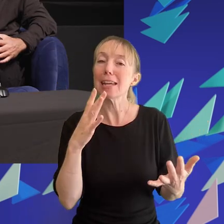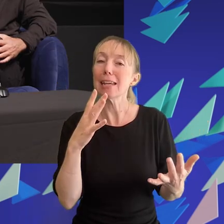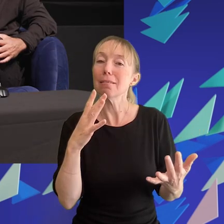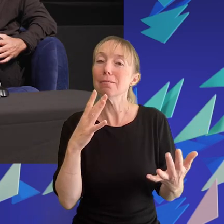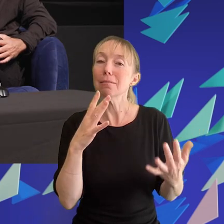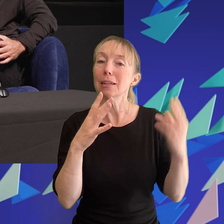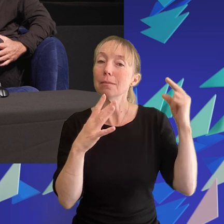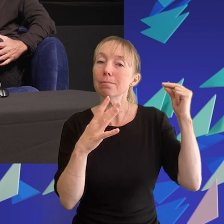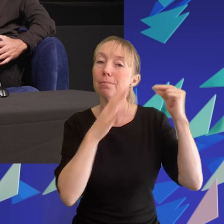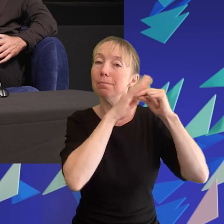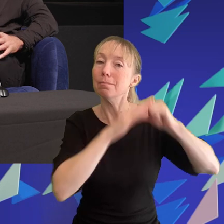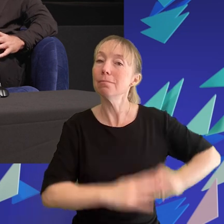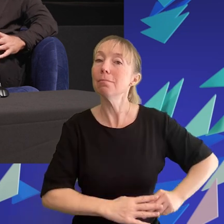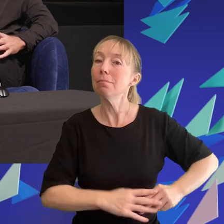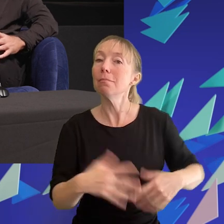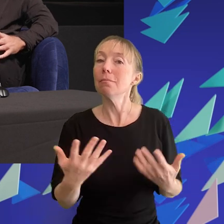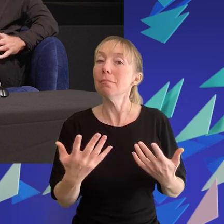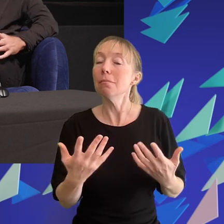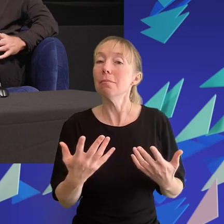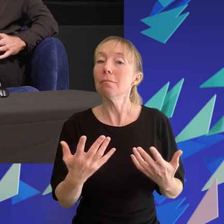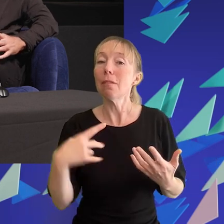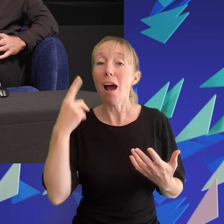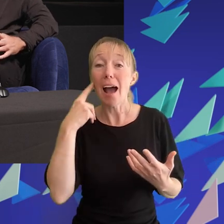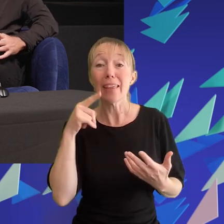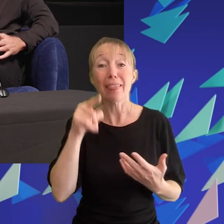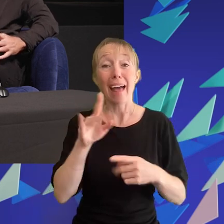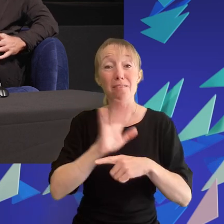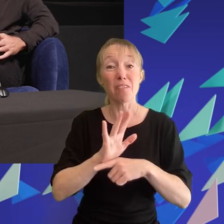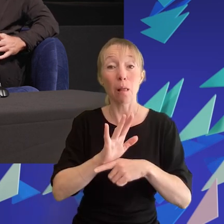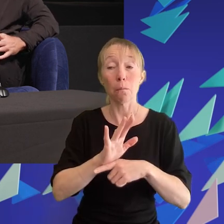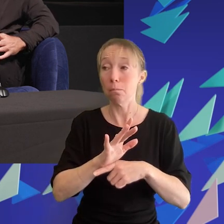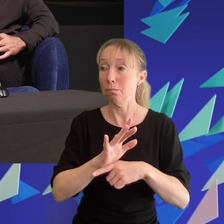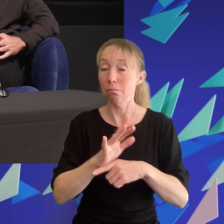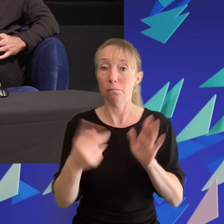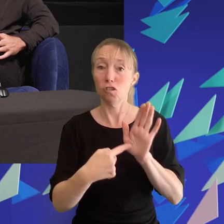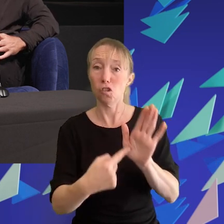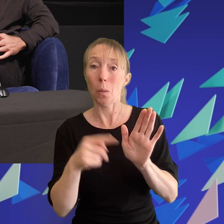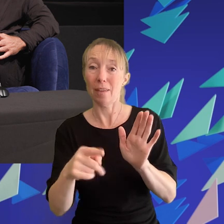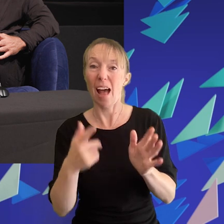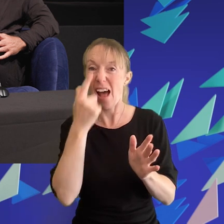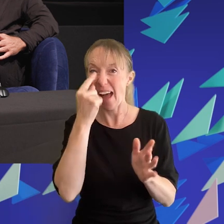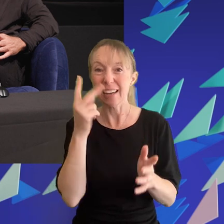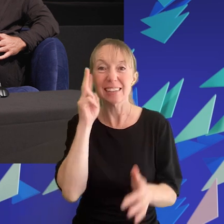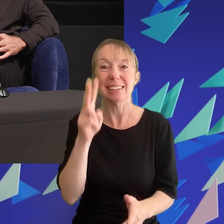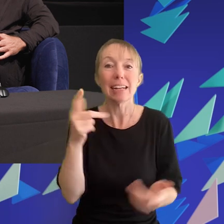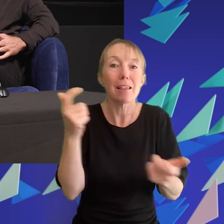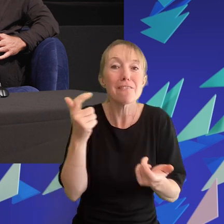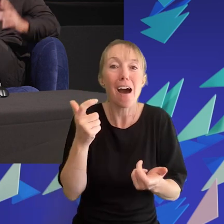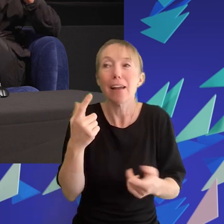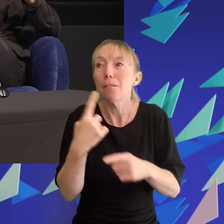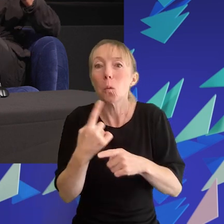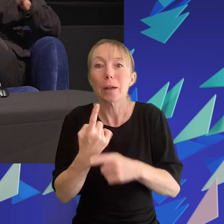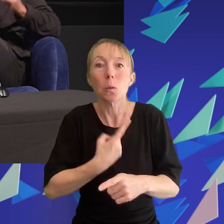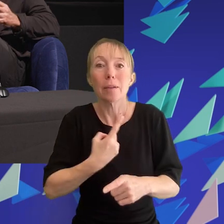lot. And I think that's a result of that. In a way, suddenly I could see the fun of seeing yourself, talking to yourself